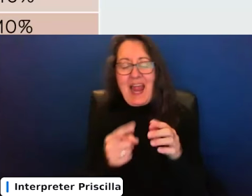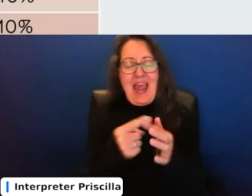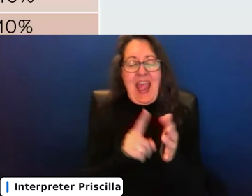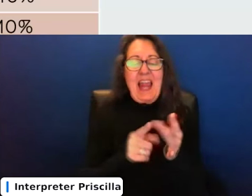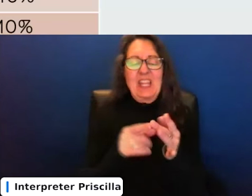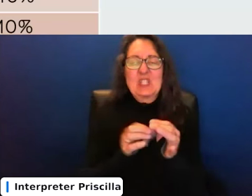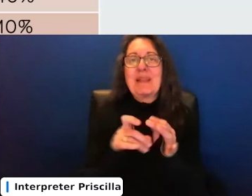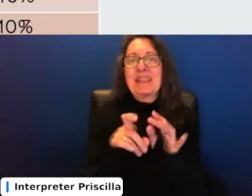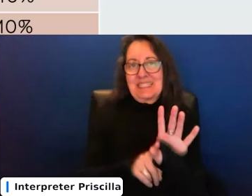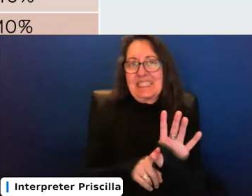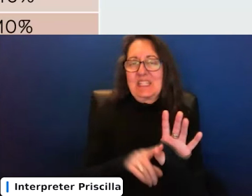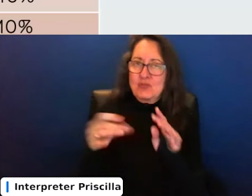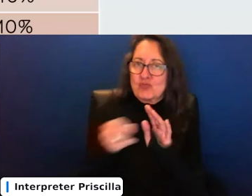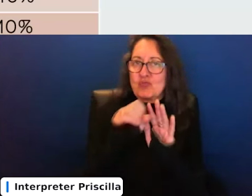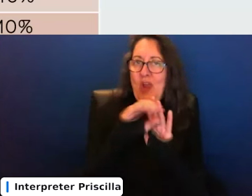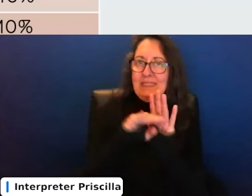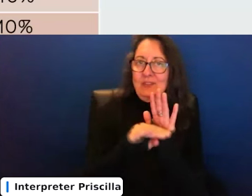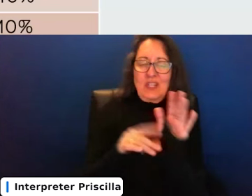completing the application form.